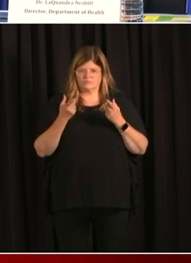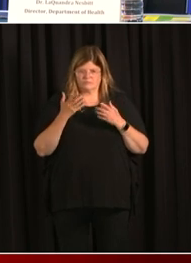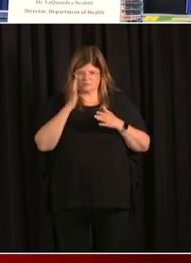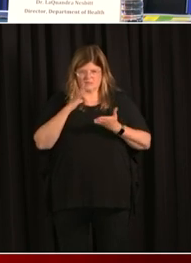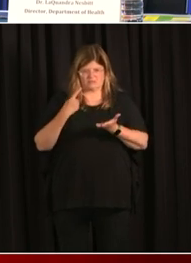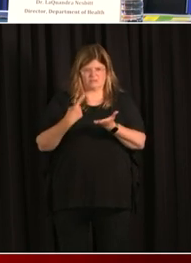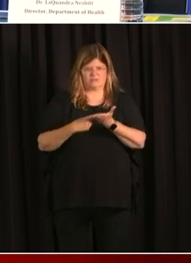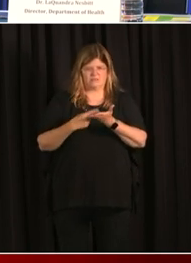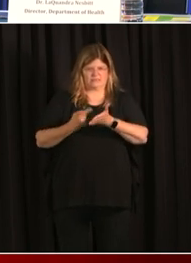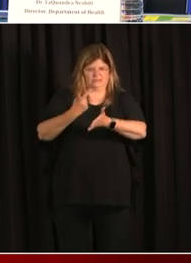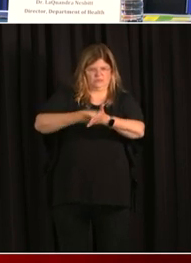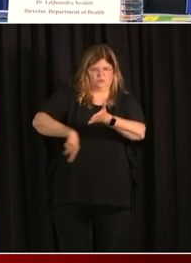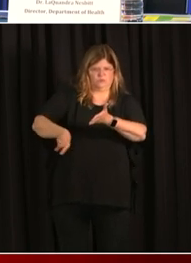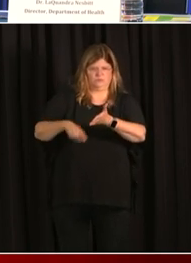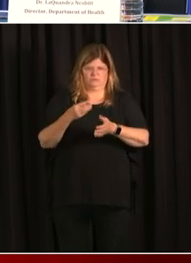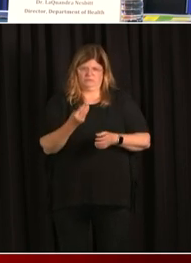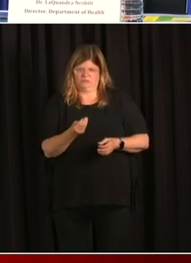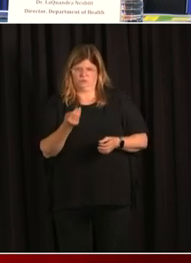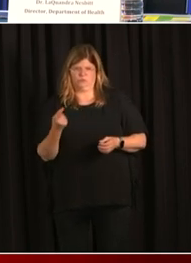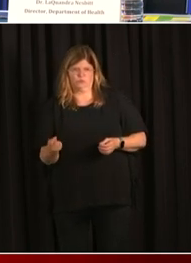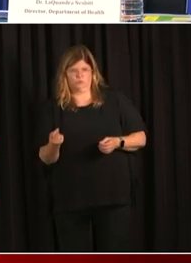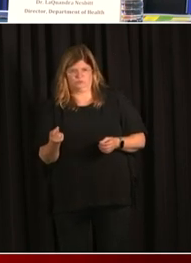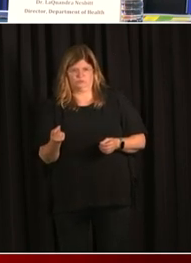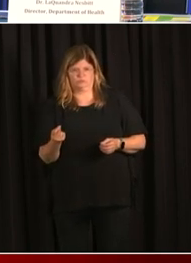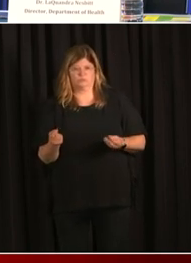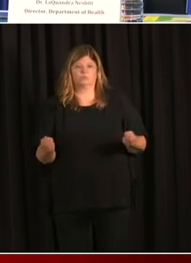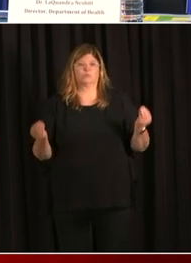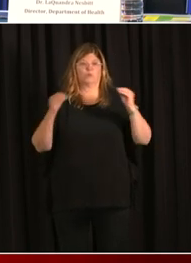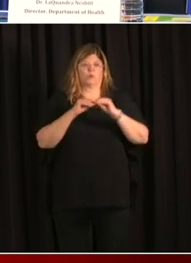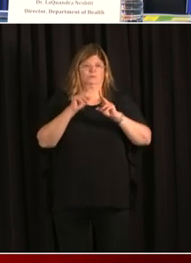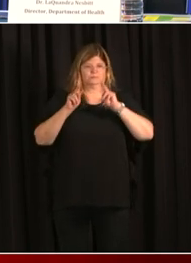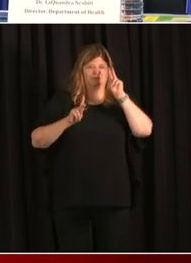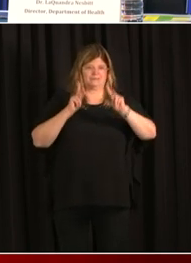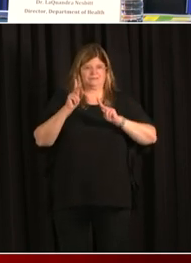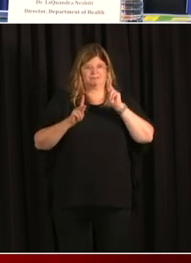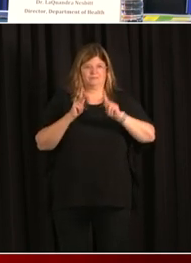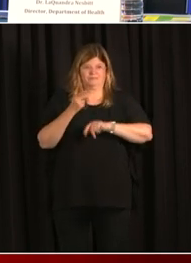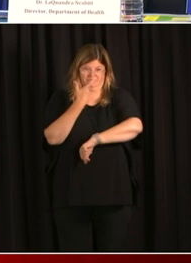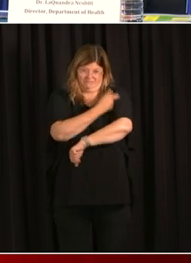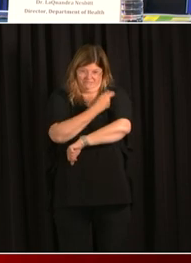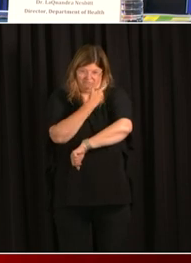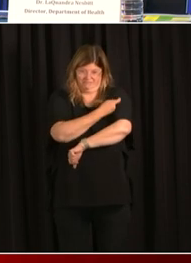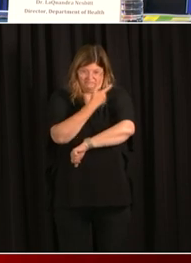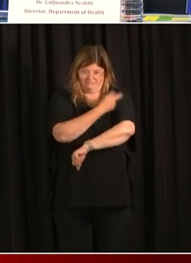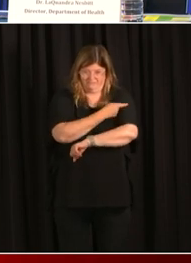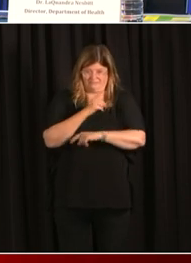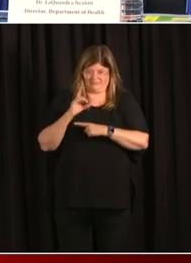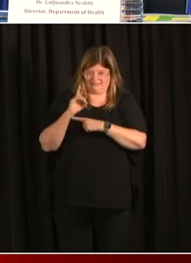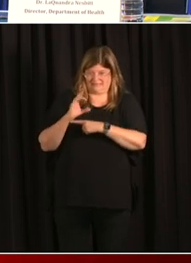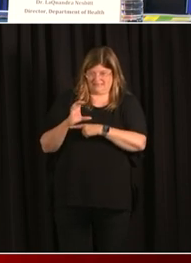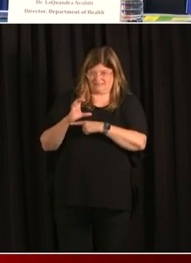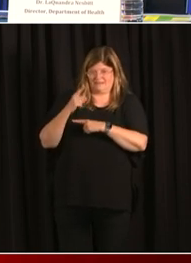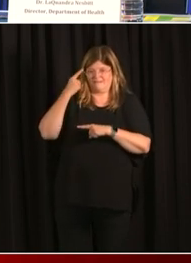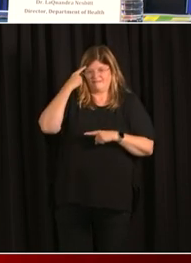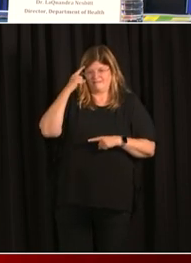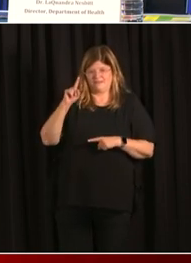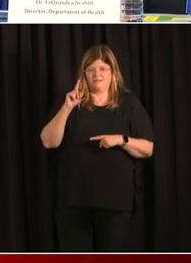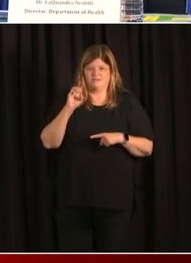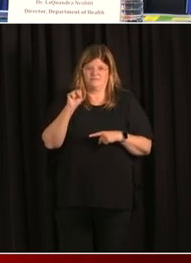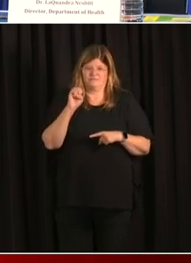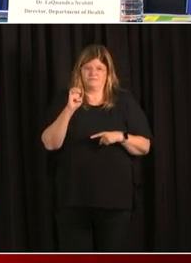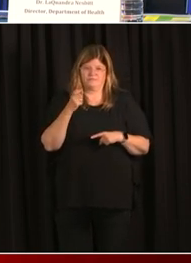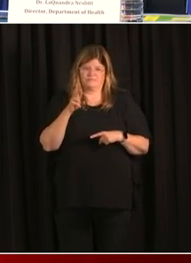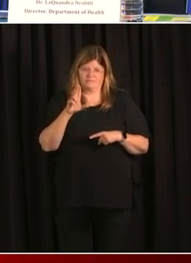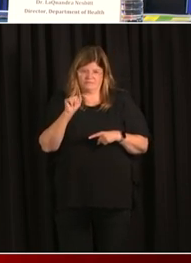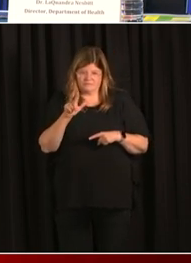next week, to have more people vaccinated in the district for seasonal influenza. We want to make sure